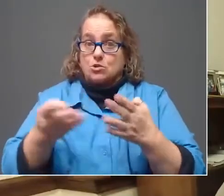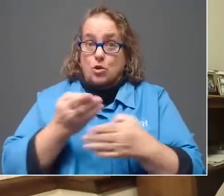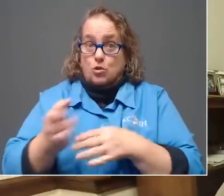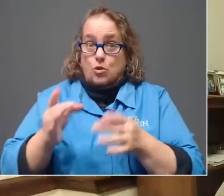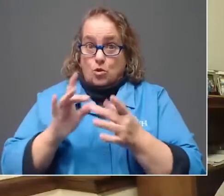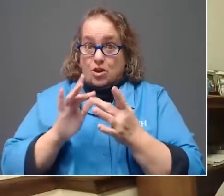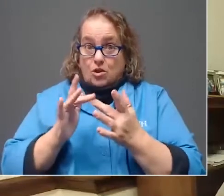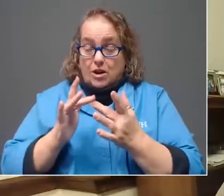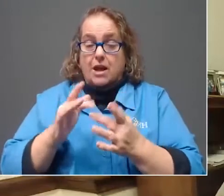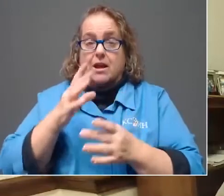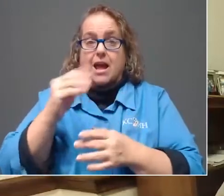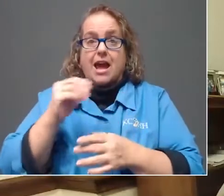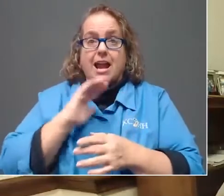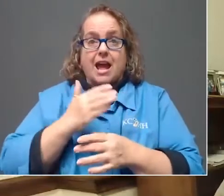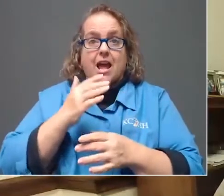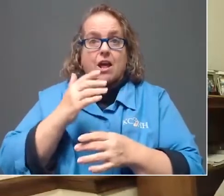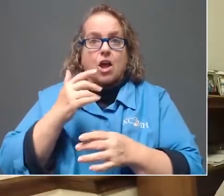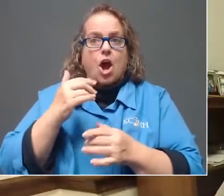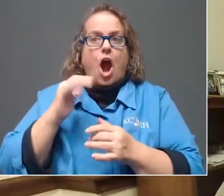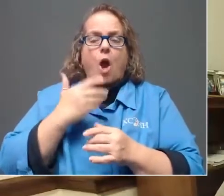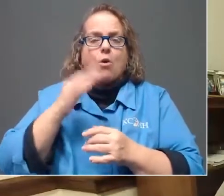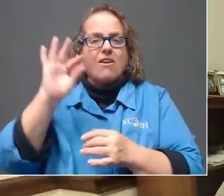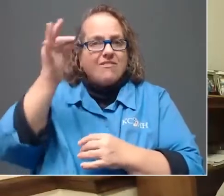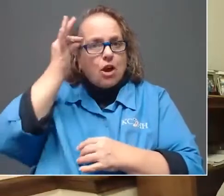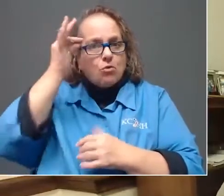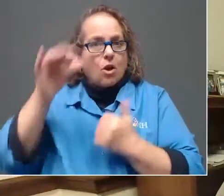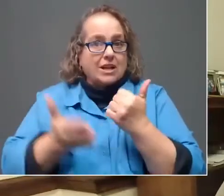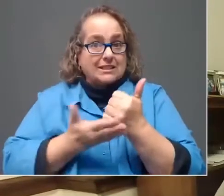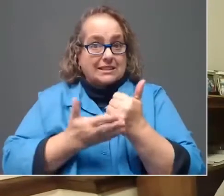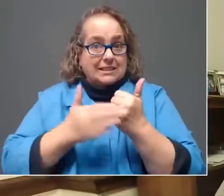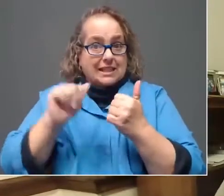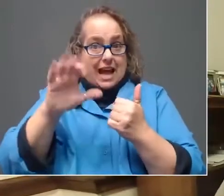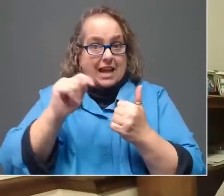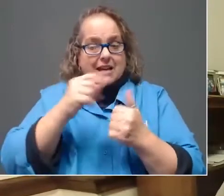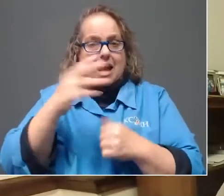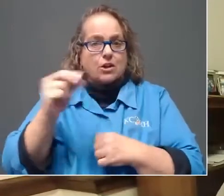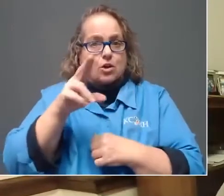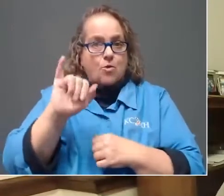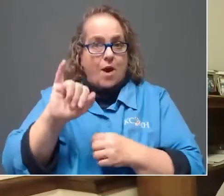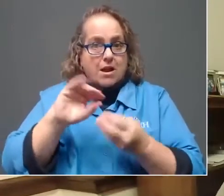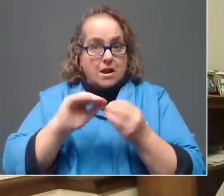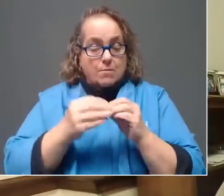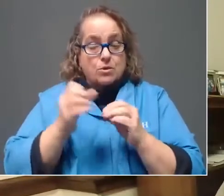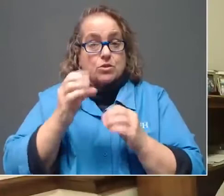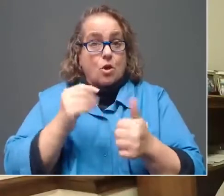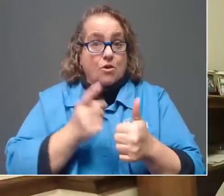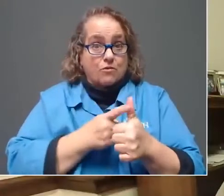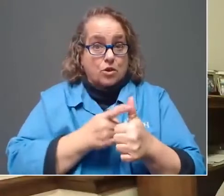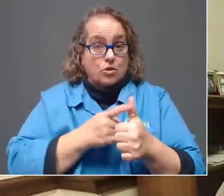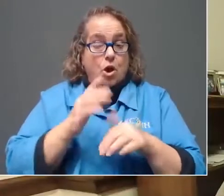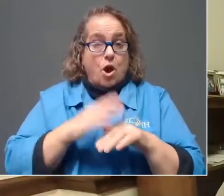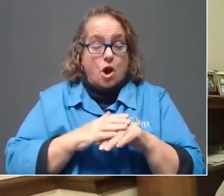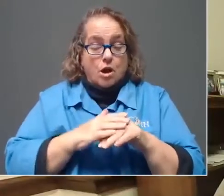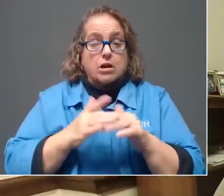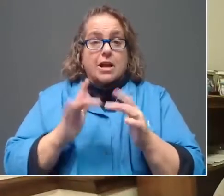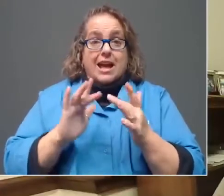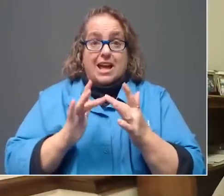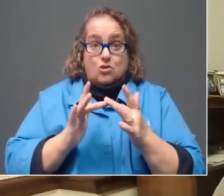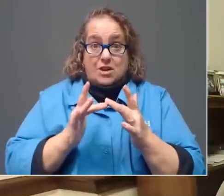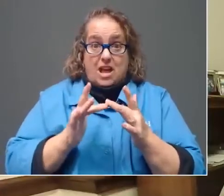Federal Continuing Assistance Act, and the UI numbers. So first on virtual appointment